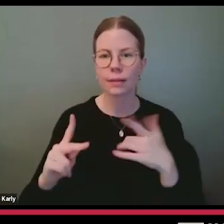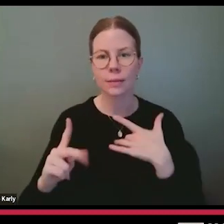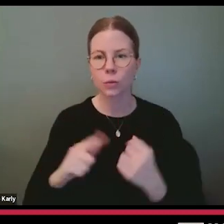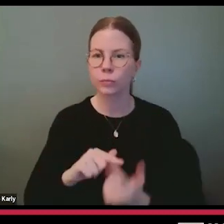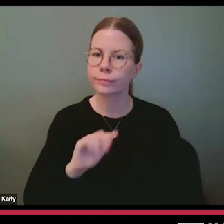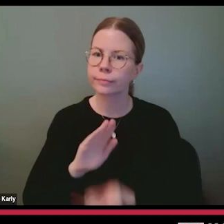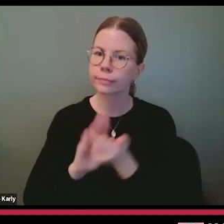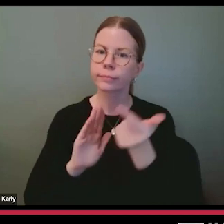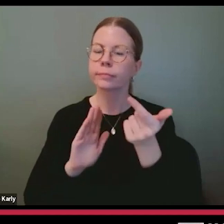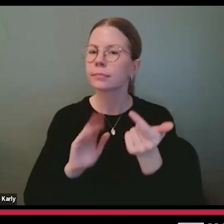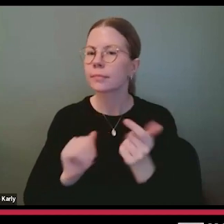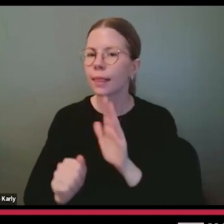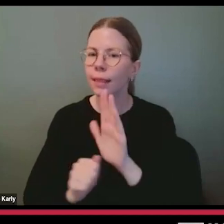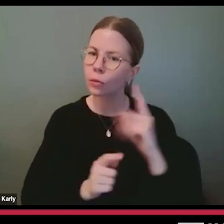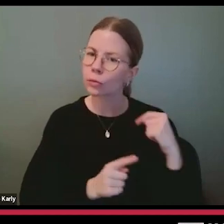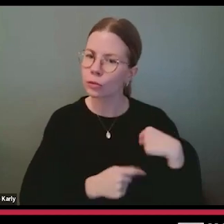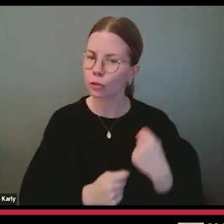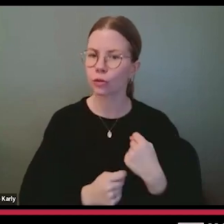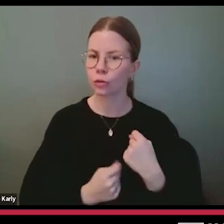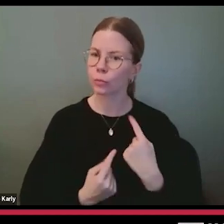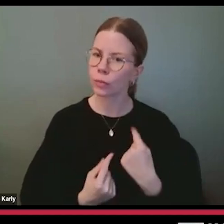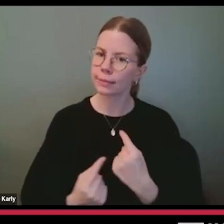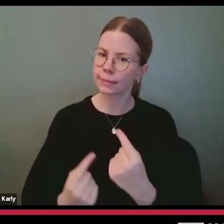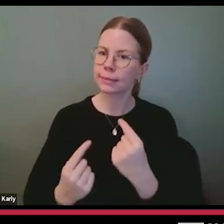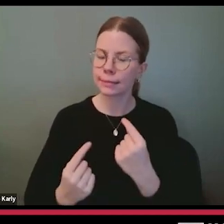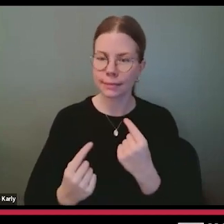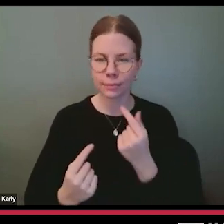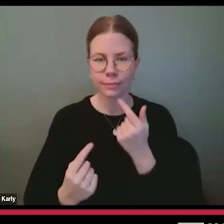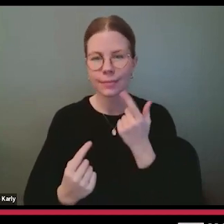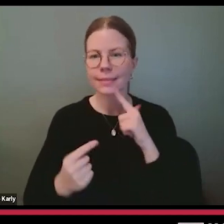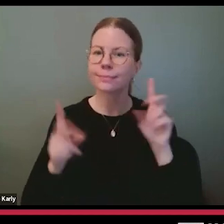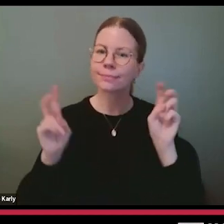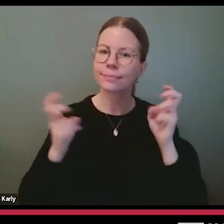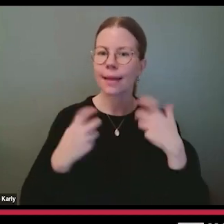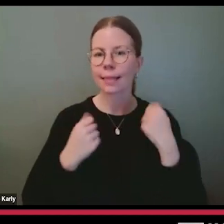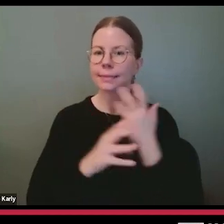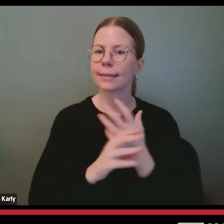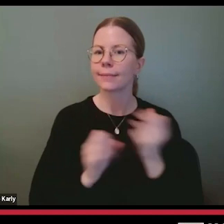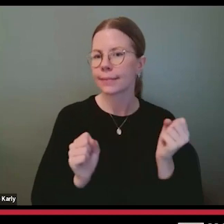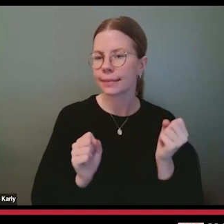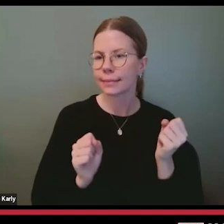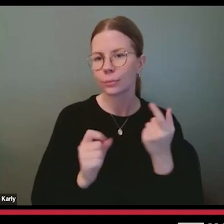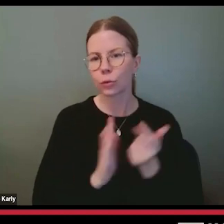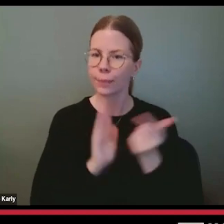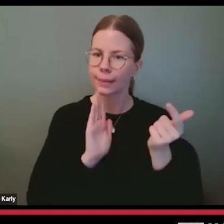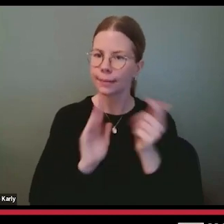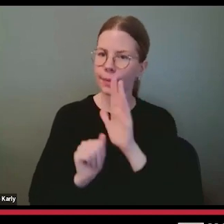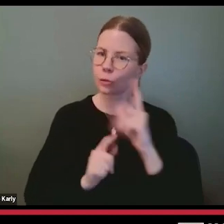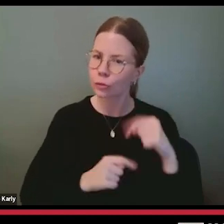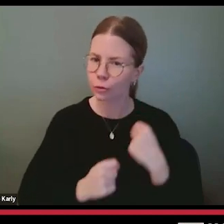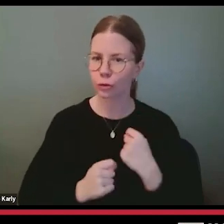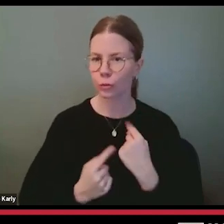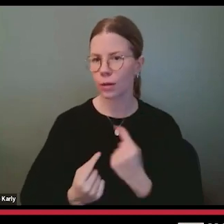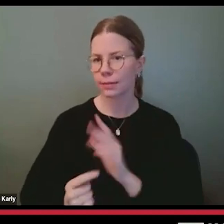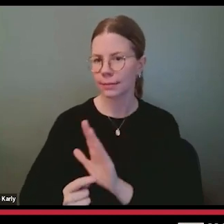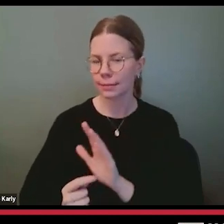traditional practices for reasons of health and safety. So from a policymaking perspective, how can we balance the need to monitor animal and